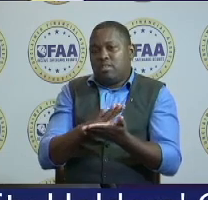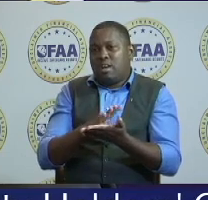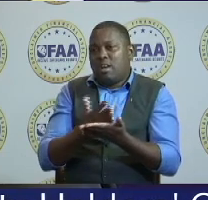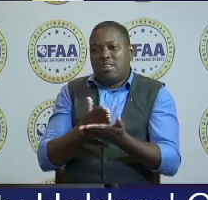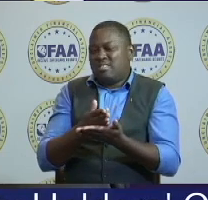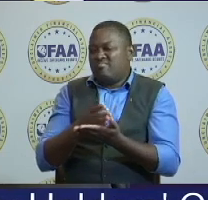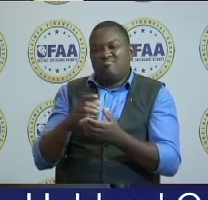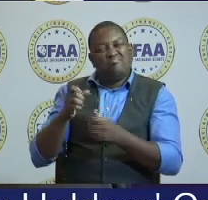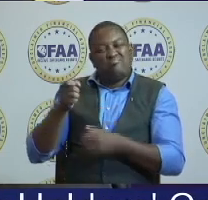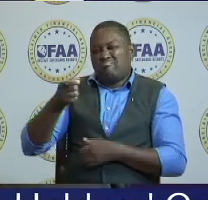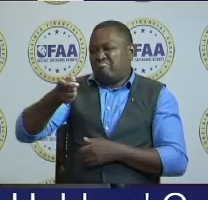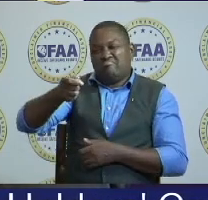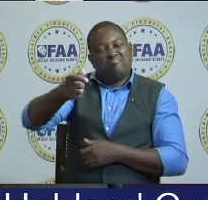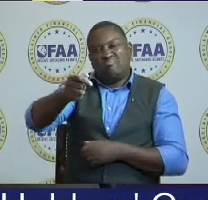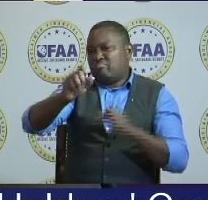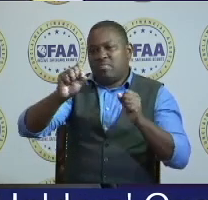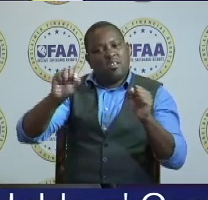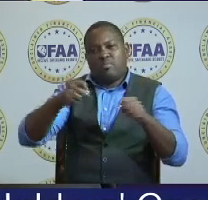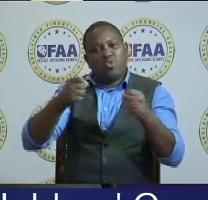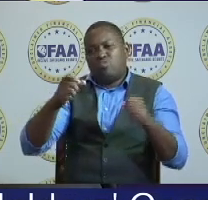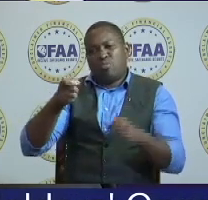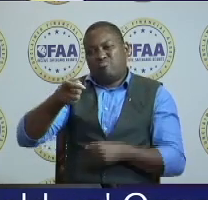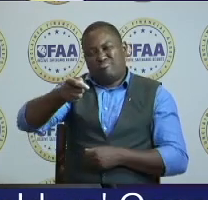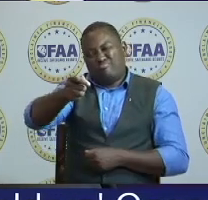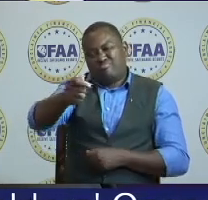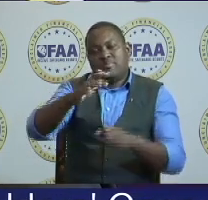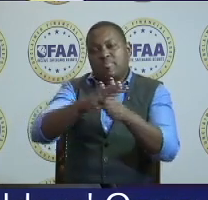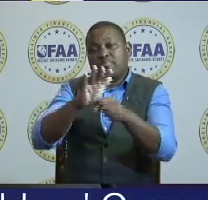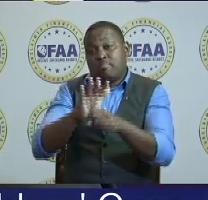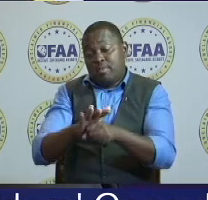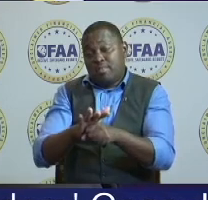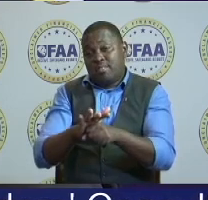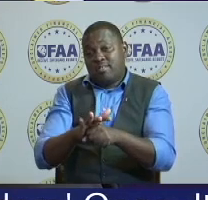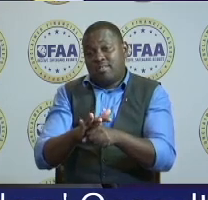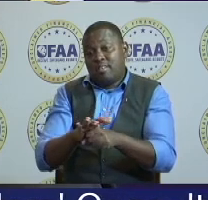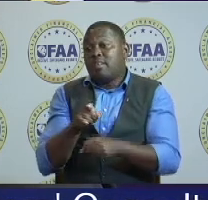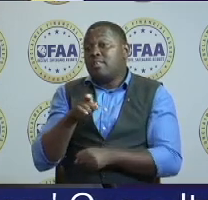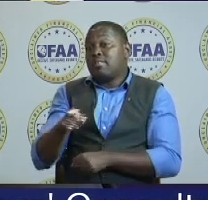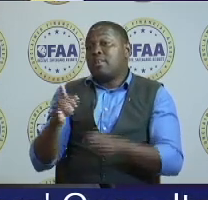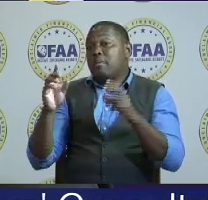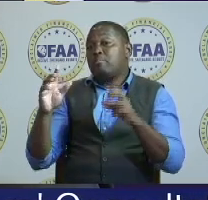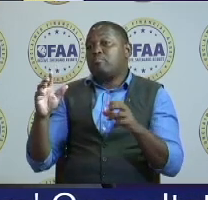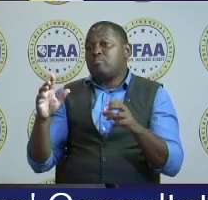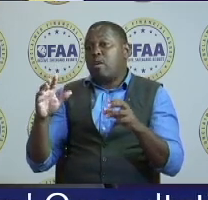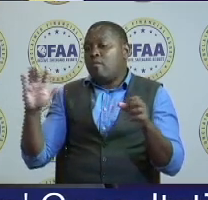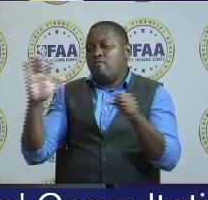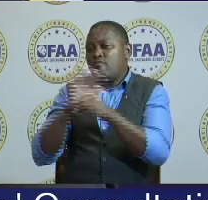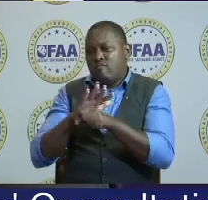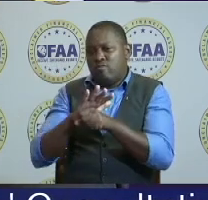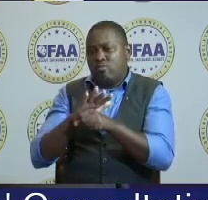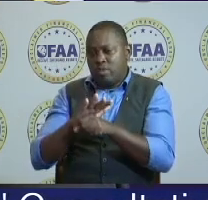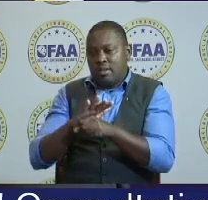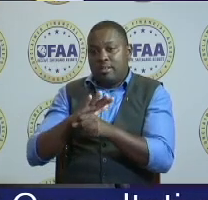finite. They are defined with certainty. These are the total issued up share capitals.